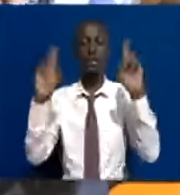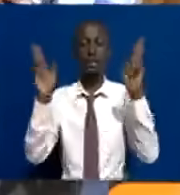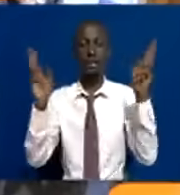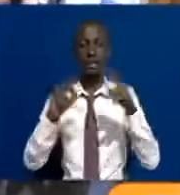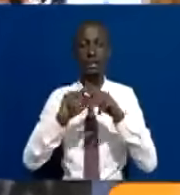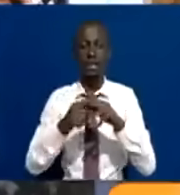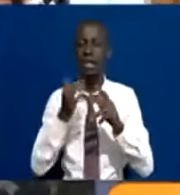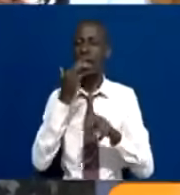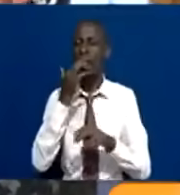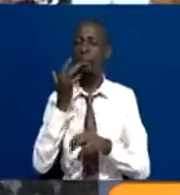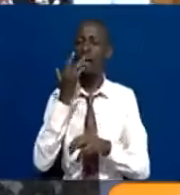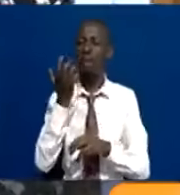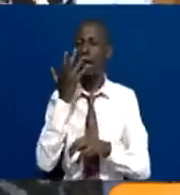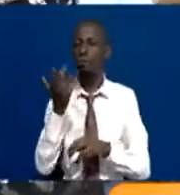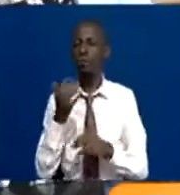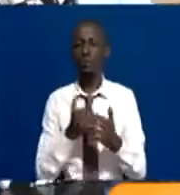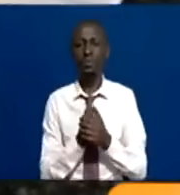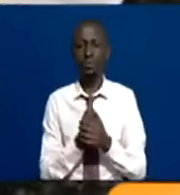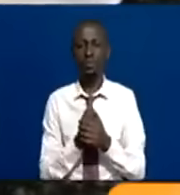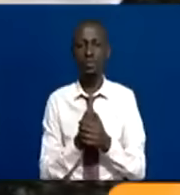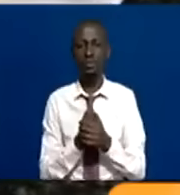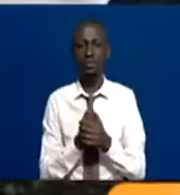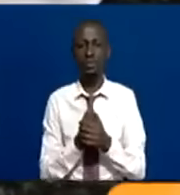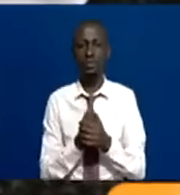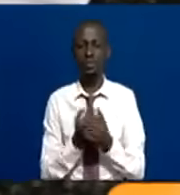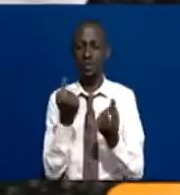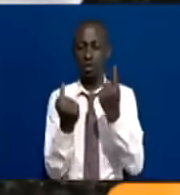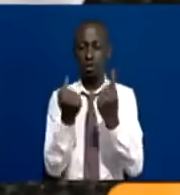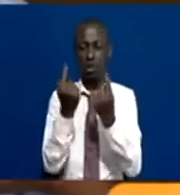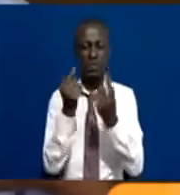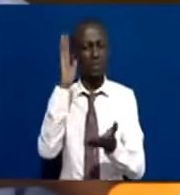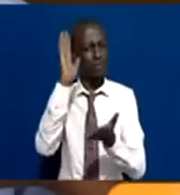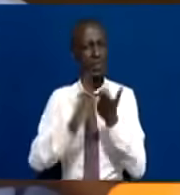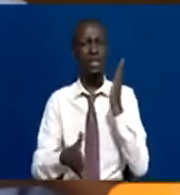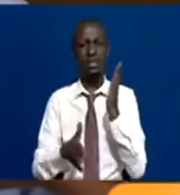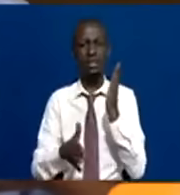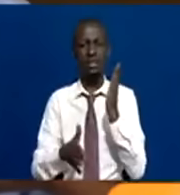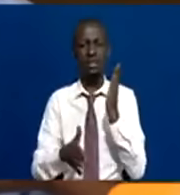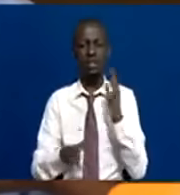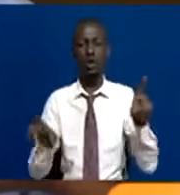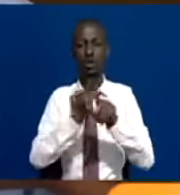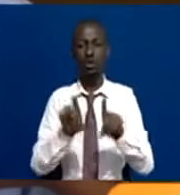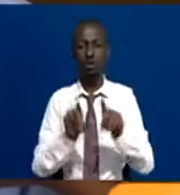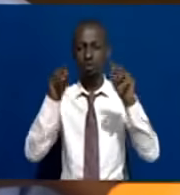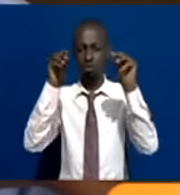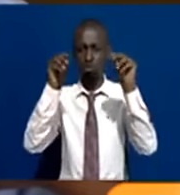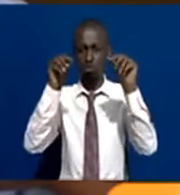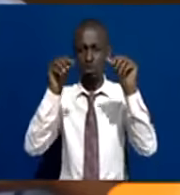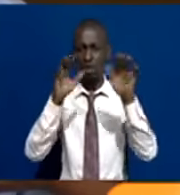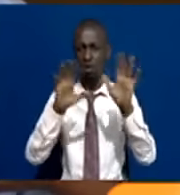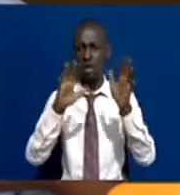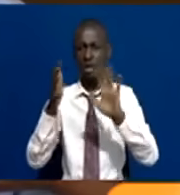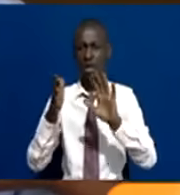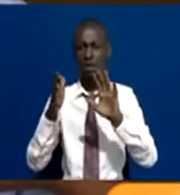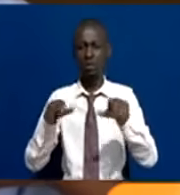in. What I've noticed is, first, this flour cooks faster. And about texture, its texture is